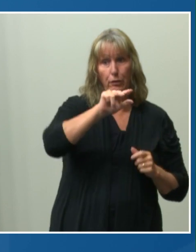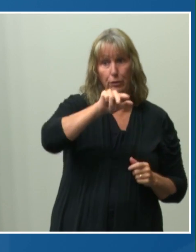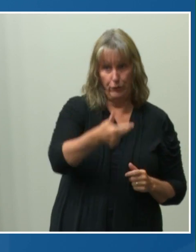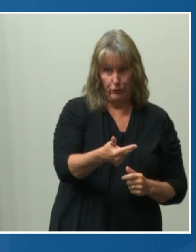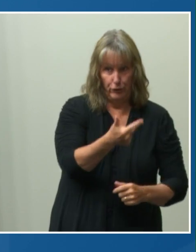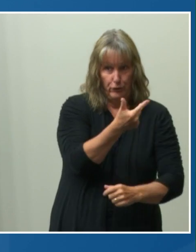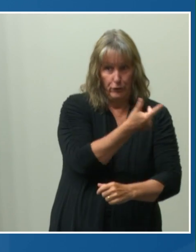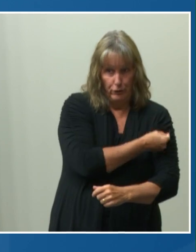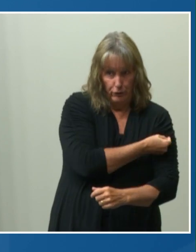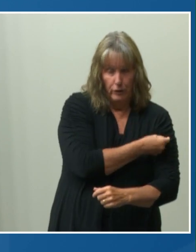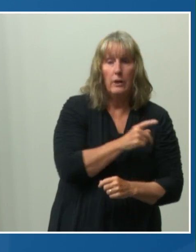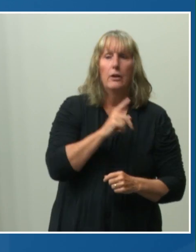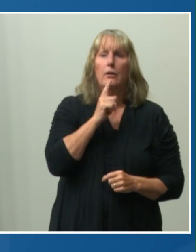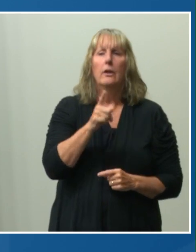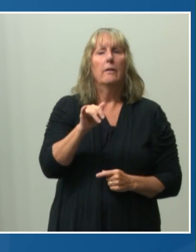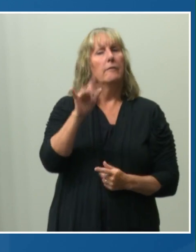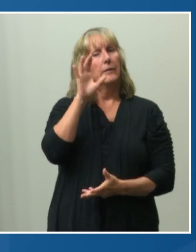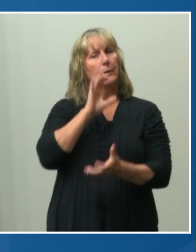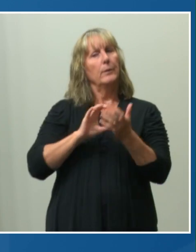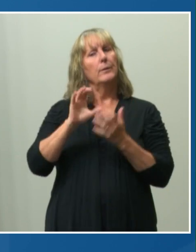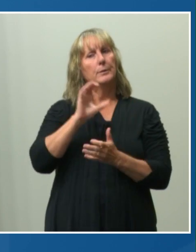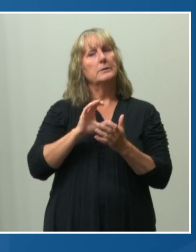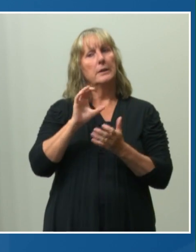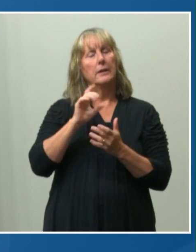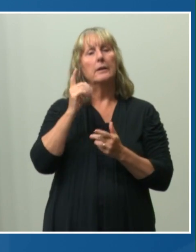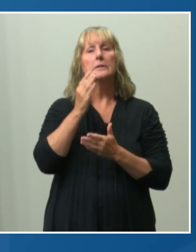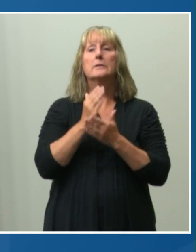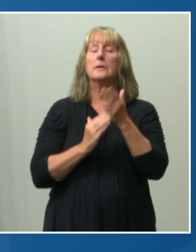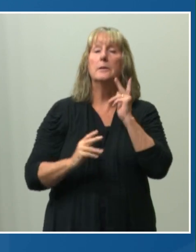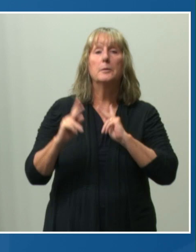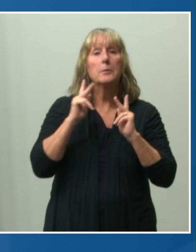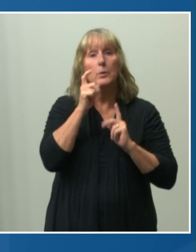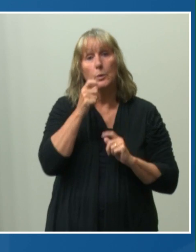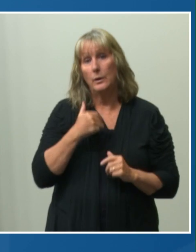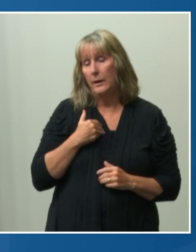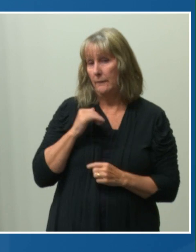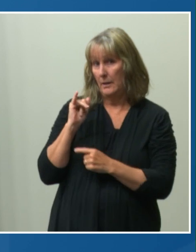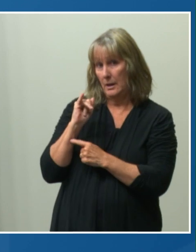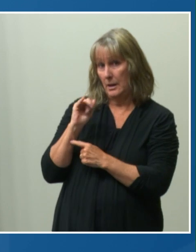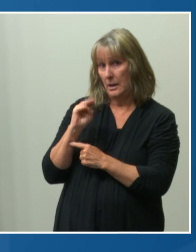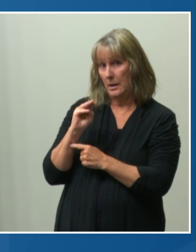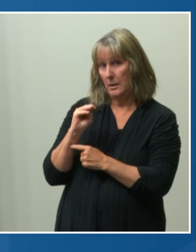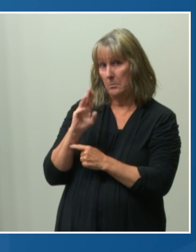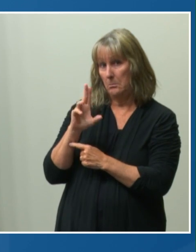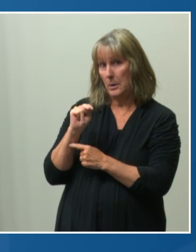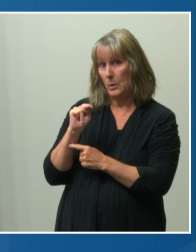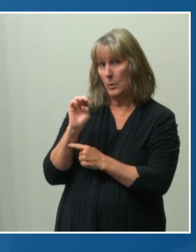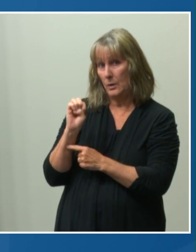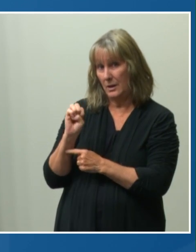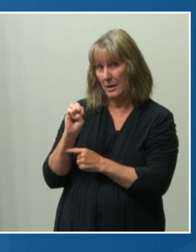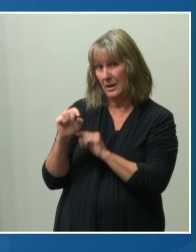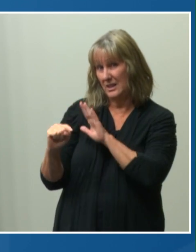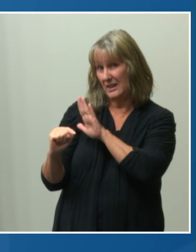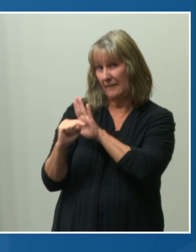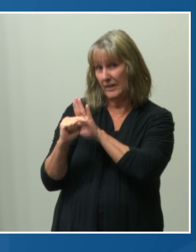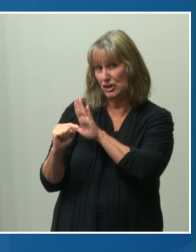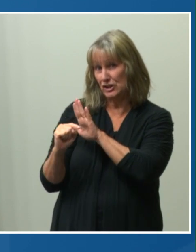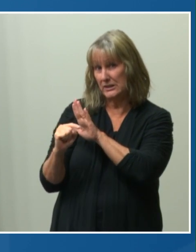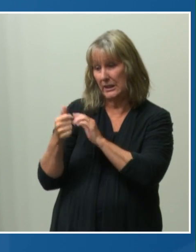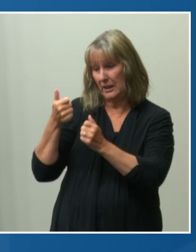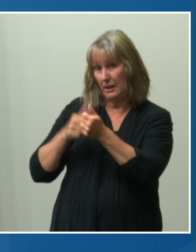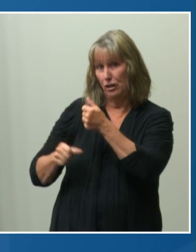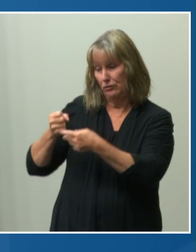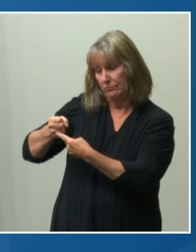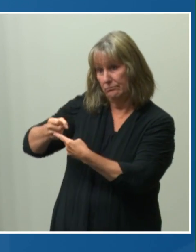and that's something that's really confusing. For people who have an immune deficiency as identified under those guidelines